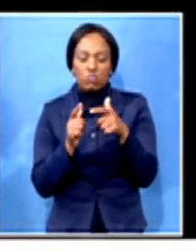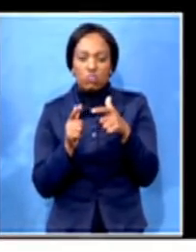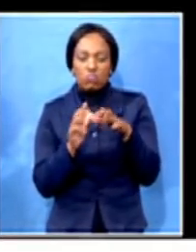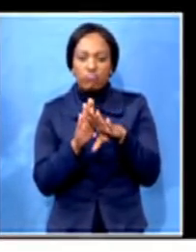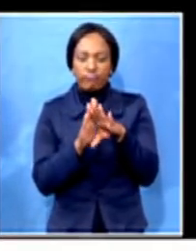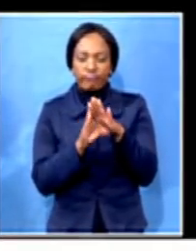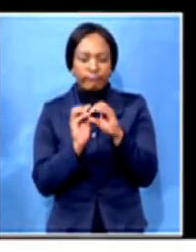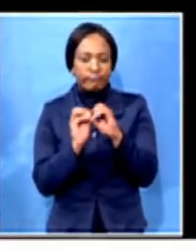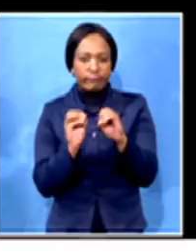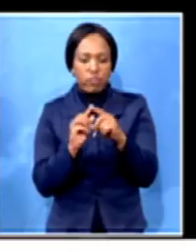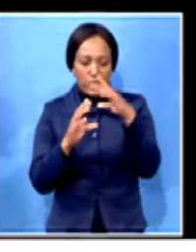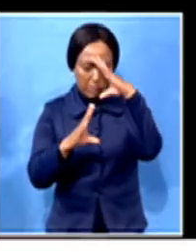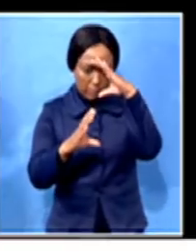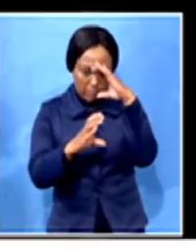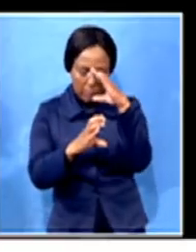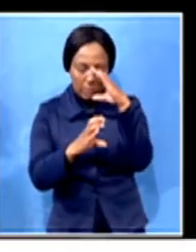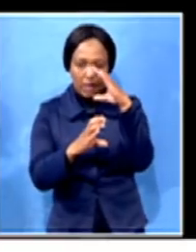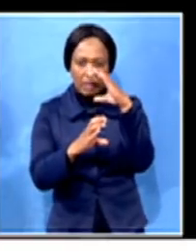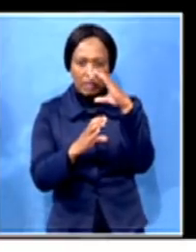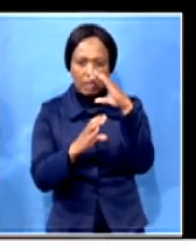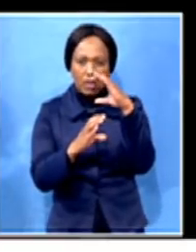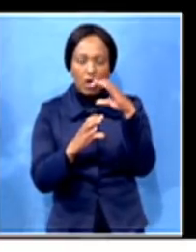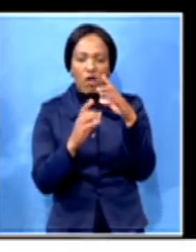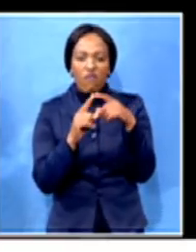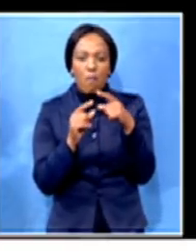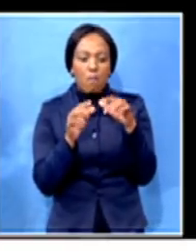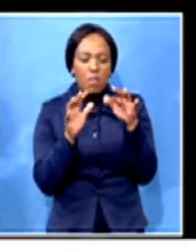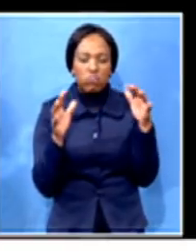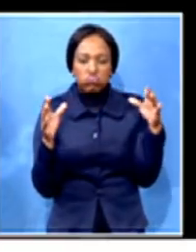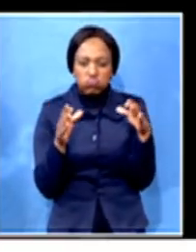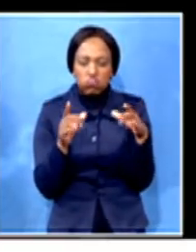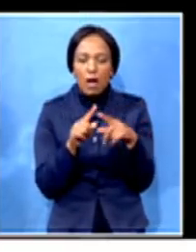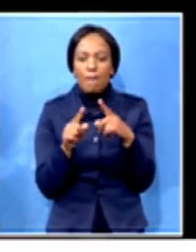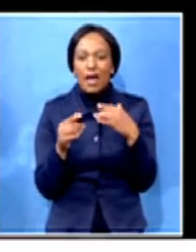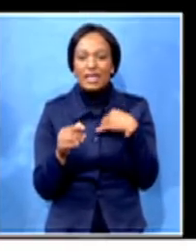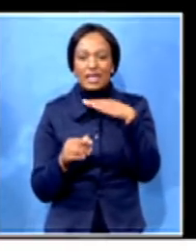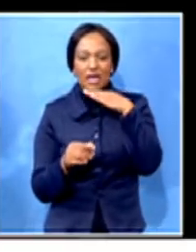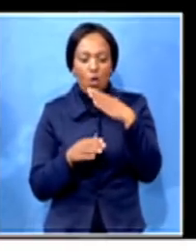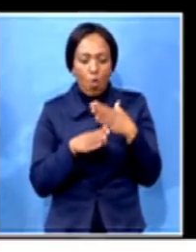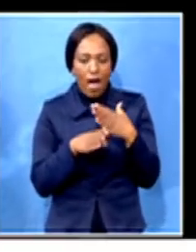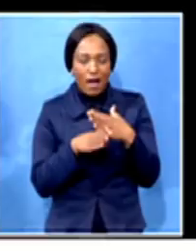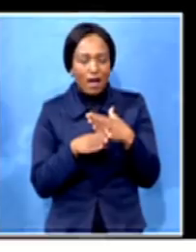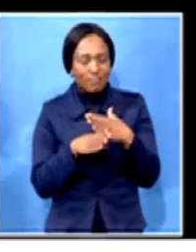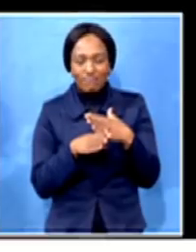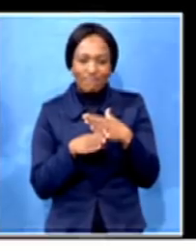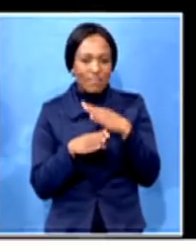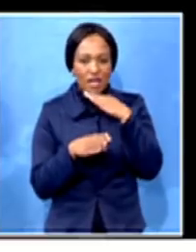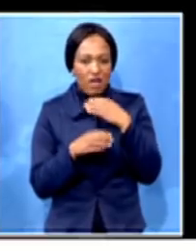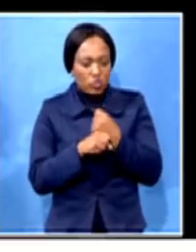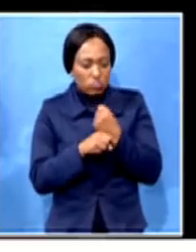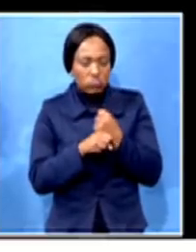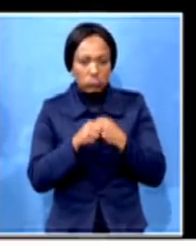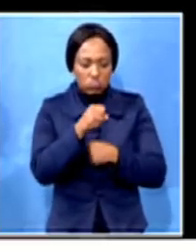was so concentrated toward the smaller part of the population, is that not enough work was done at the grassroots level to